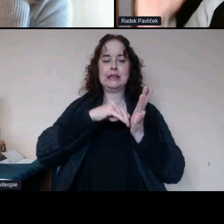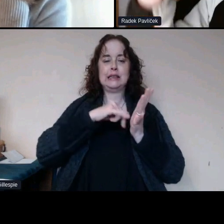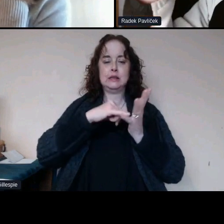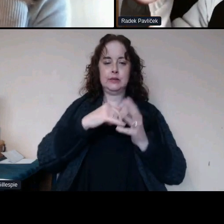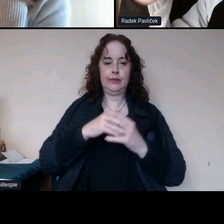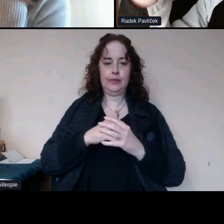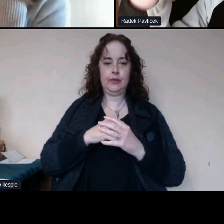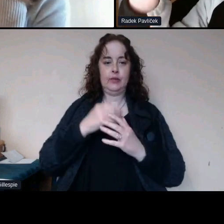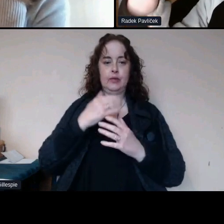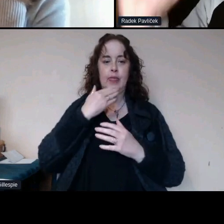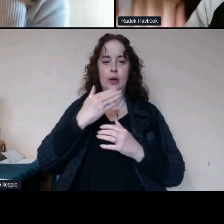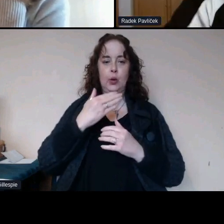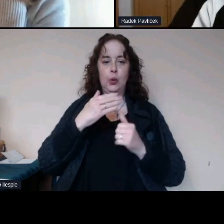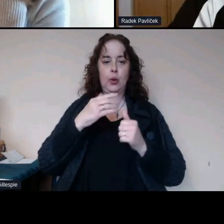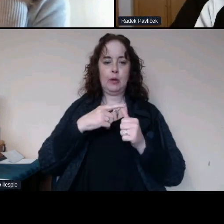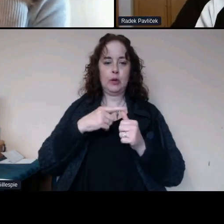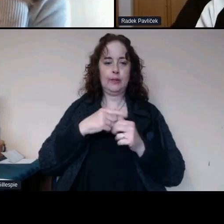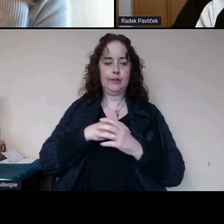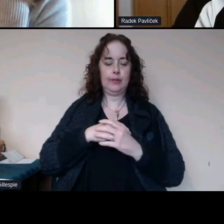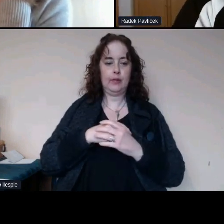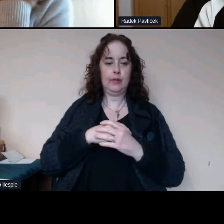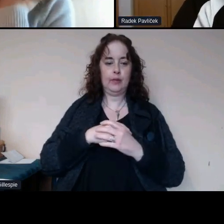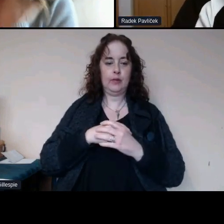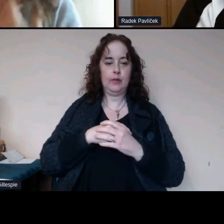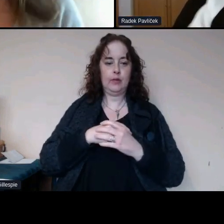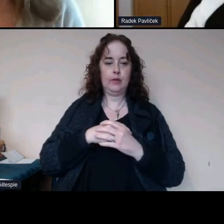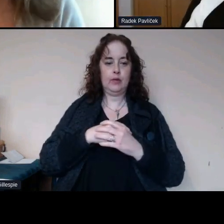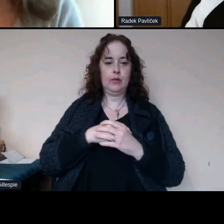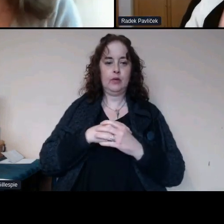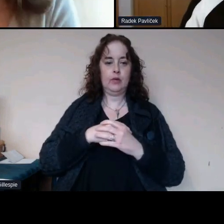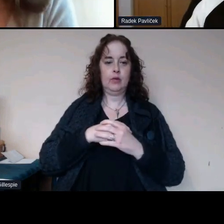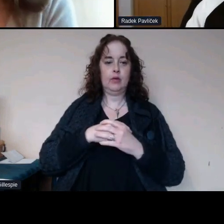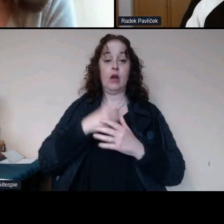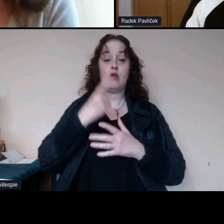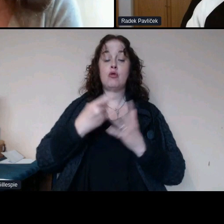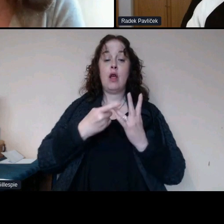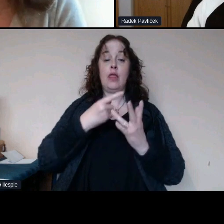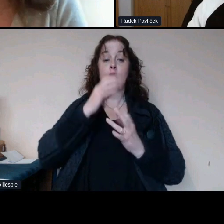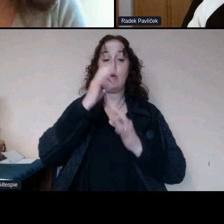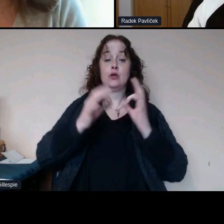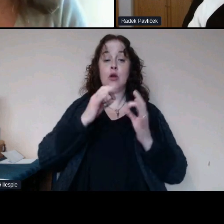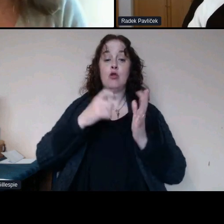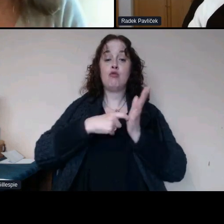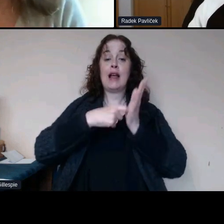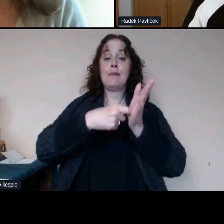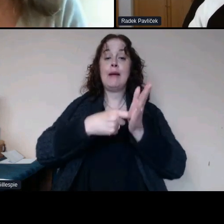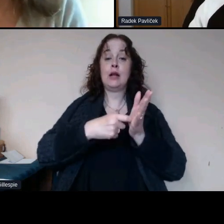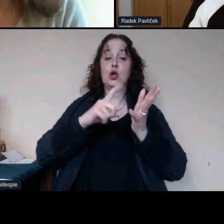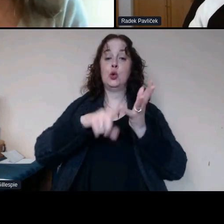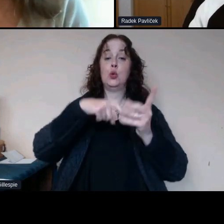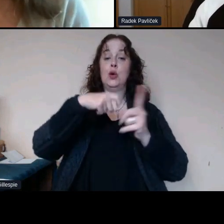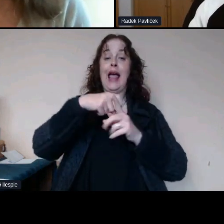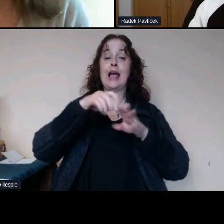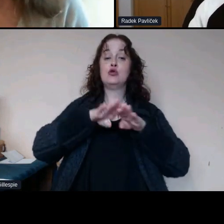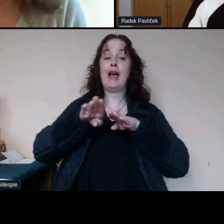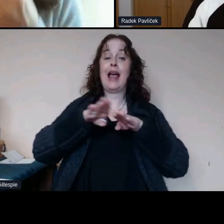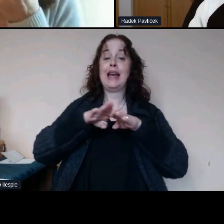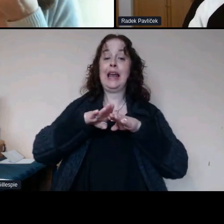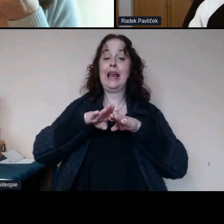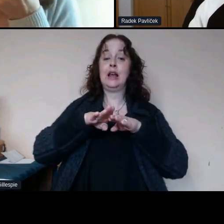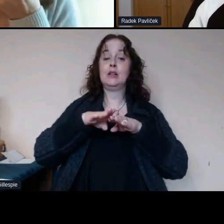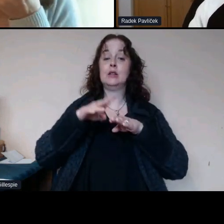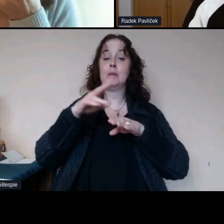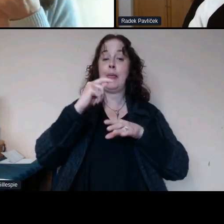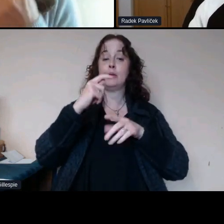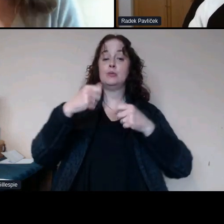Okay, thank you, Alberto. We have another question, and that is if we can recommend UK training providers for IAAP certification.